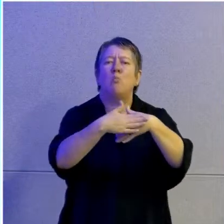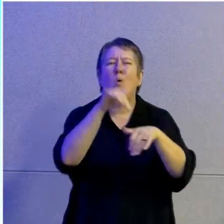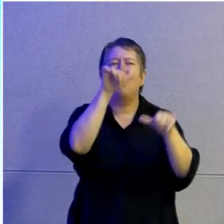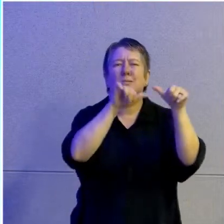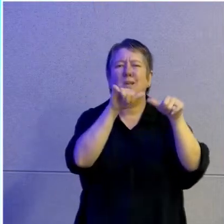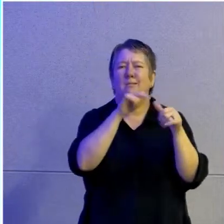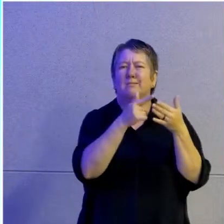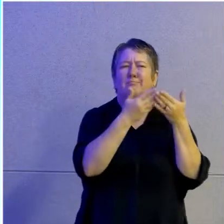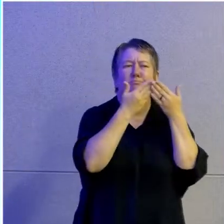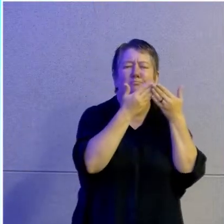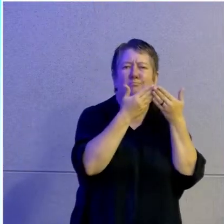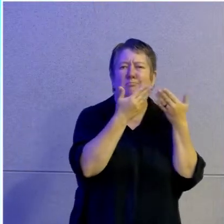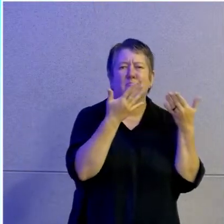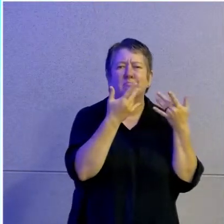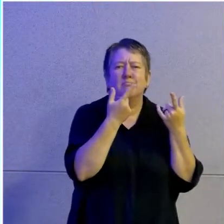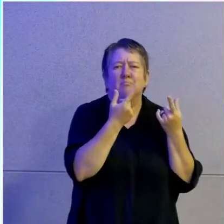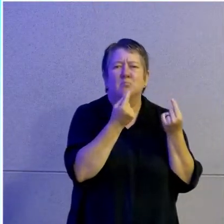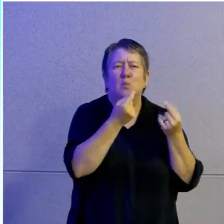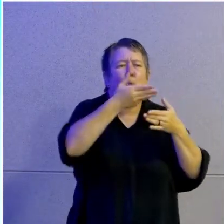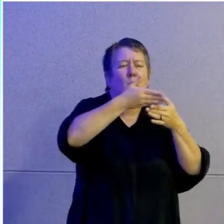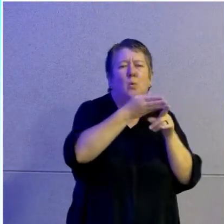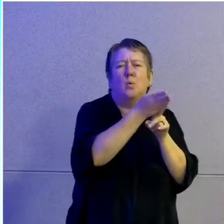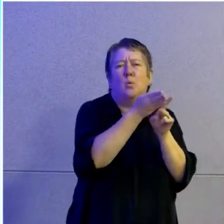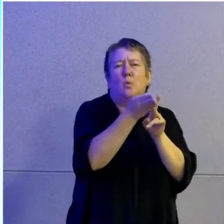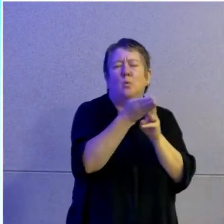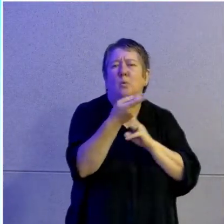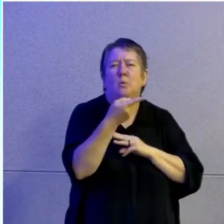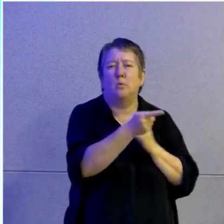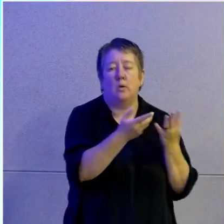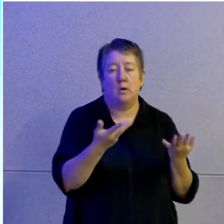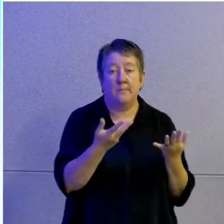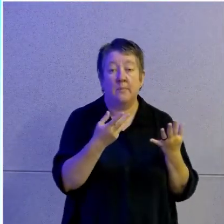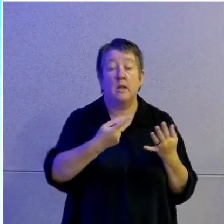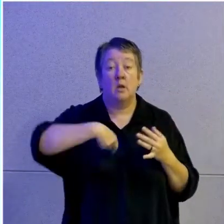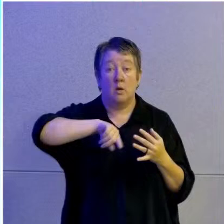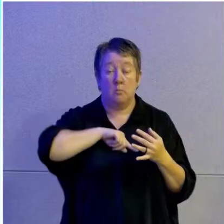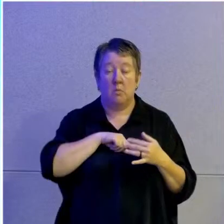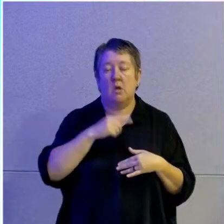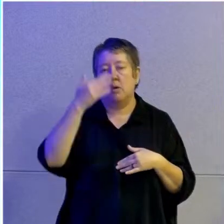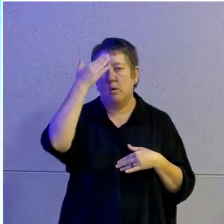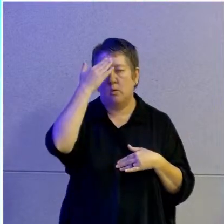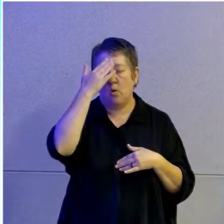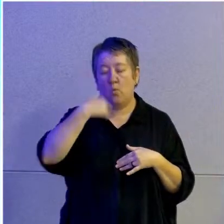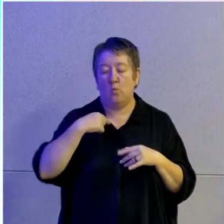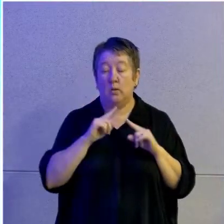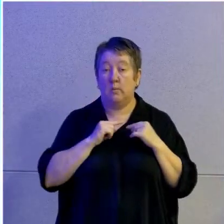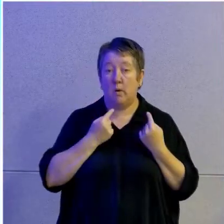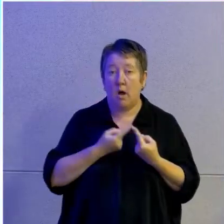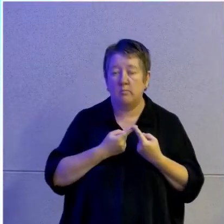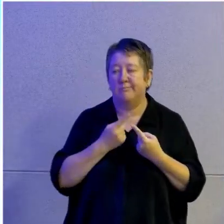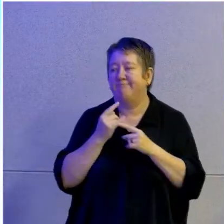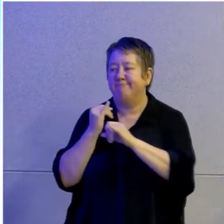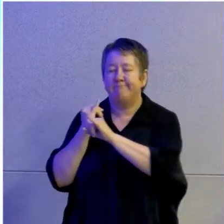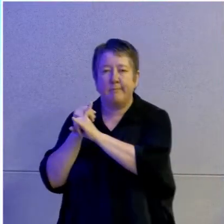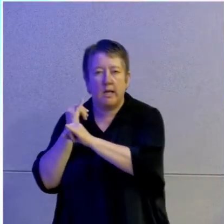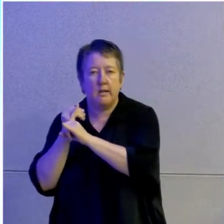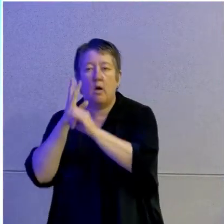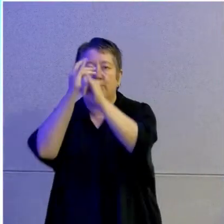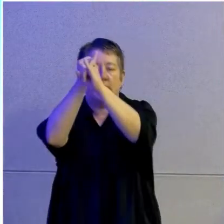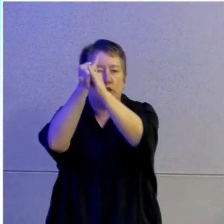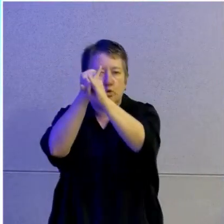think really with the partnership as the department that we are having with our institutions,